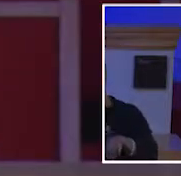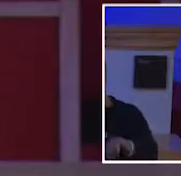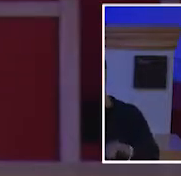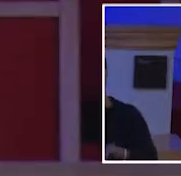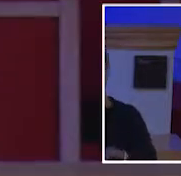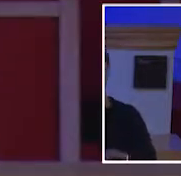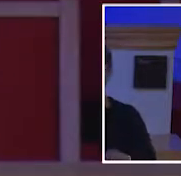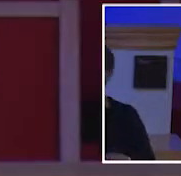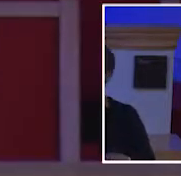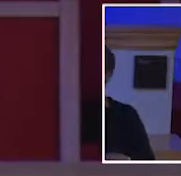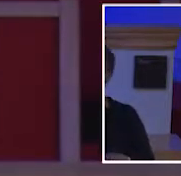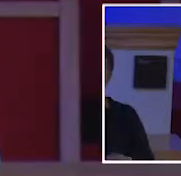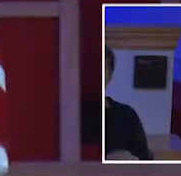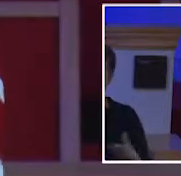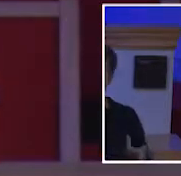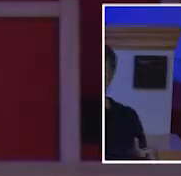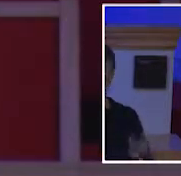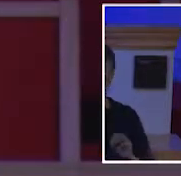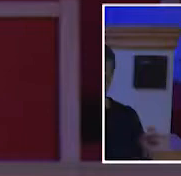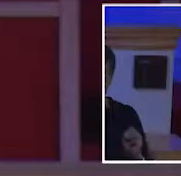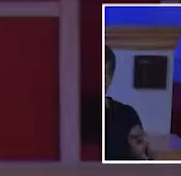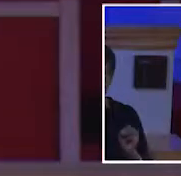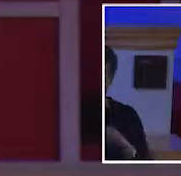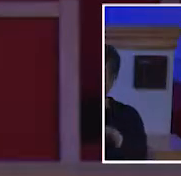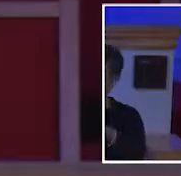there's no real room for them in the end.